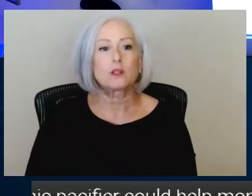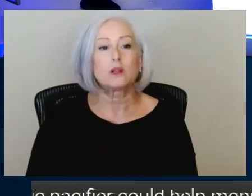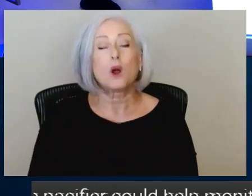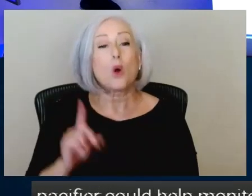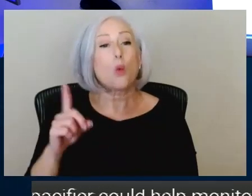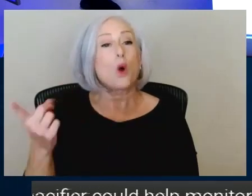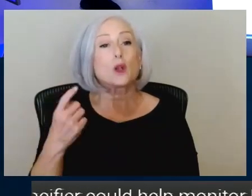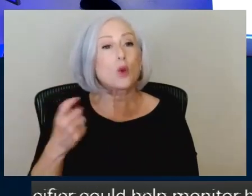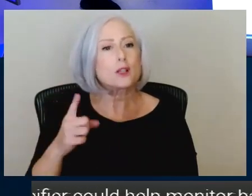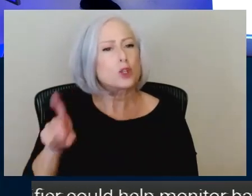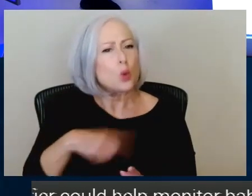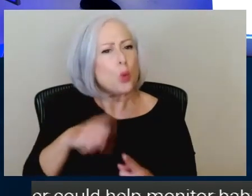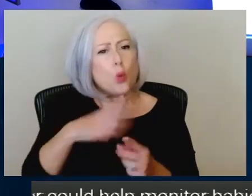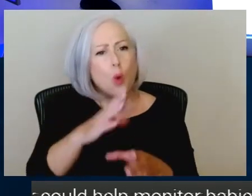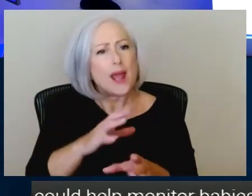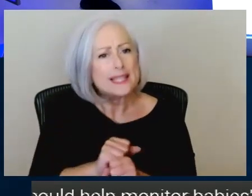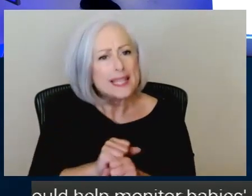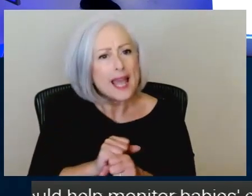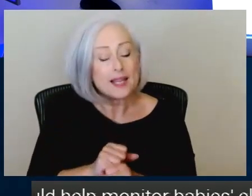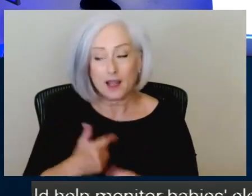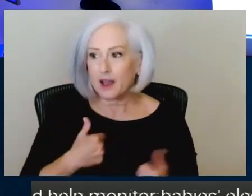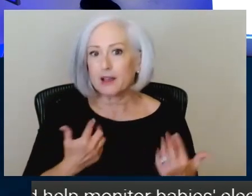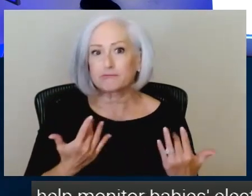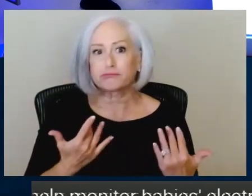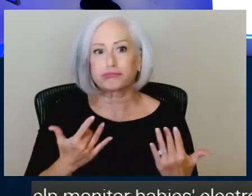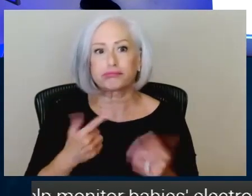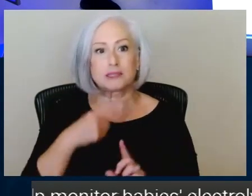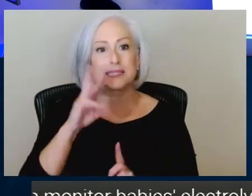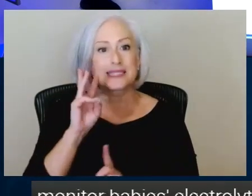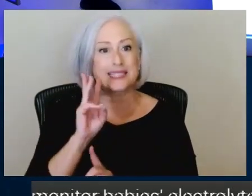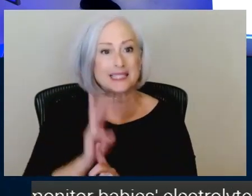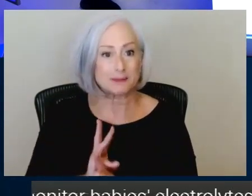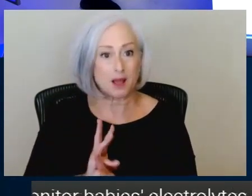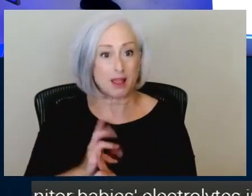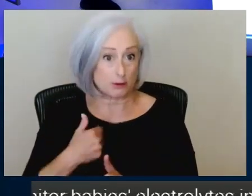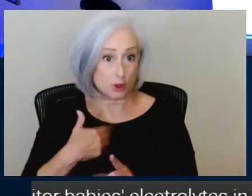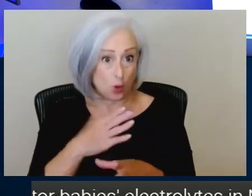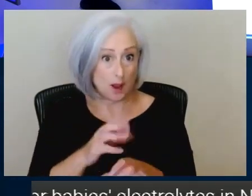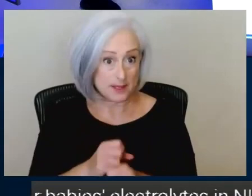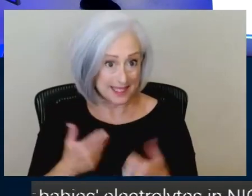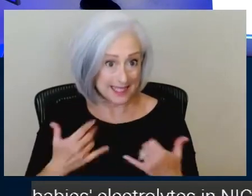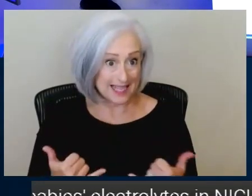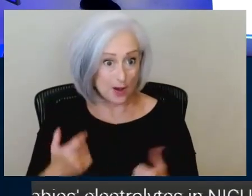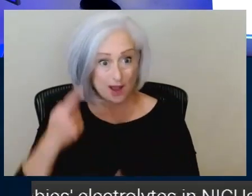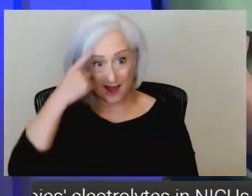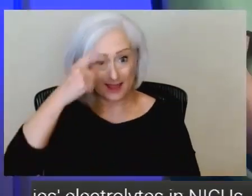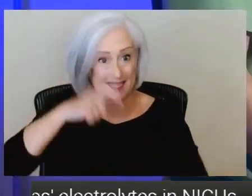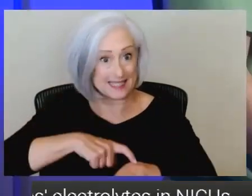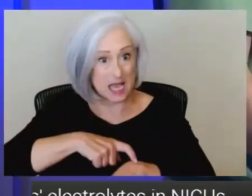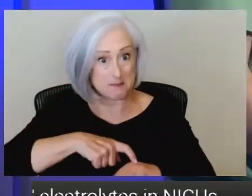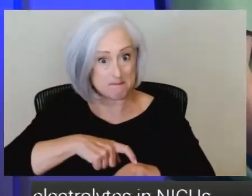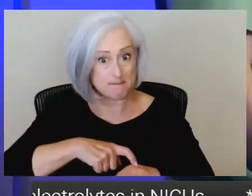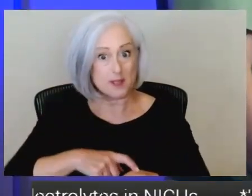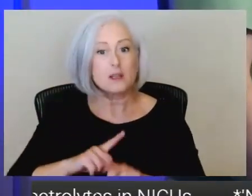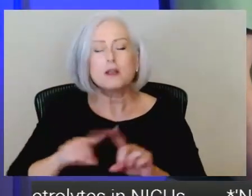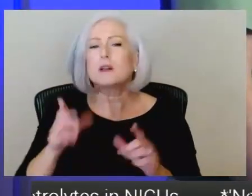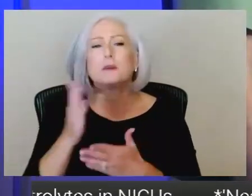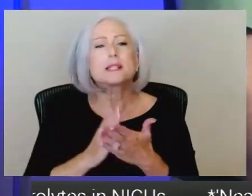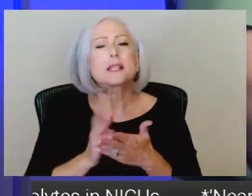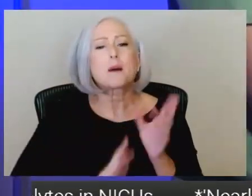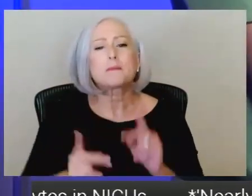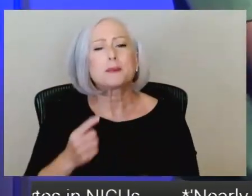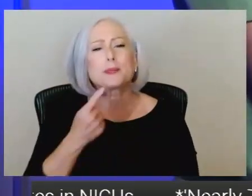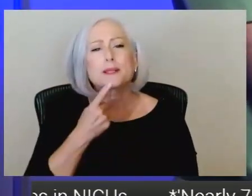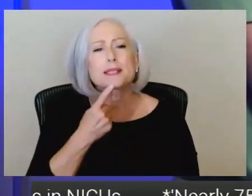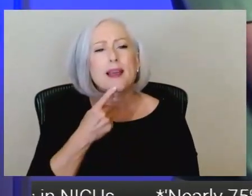when do you get your booster? I've waited my 6 months, so I'm going to get my booster right now, because I think it's time to do it. But some people, Hawkeye, are asking me, gosh, should